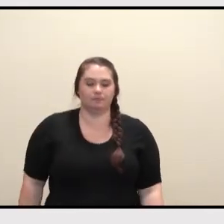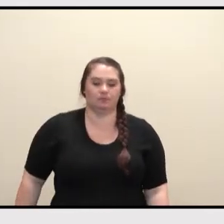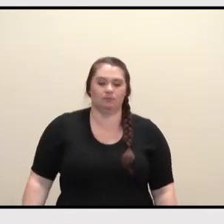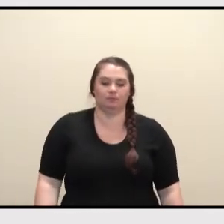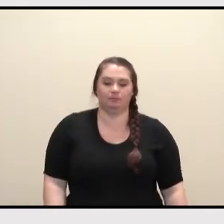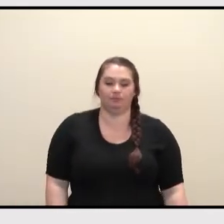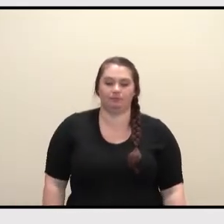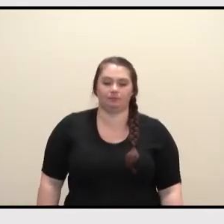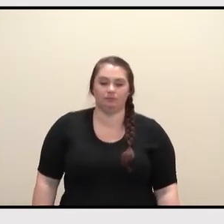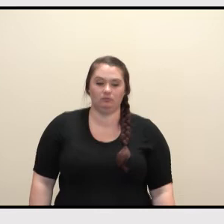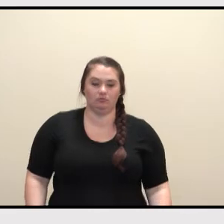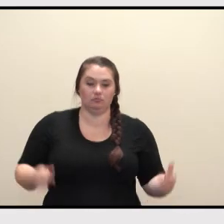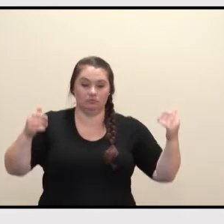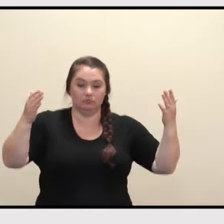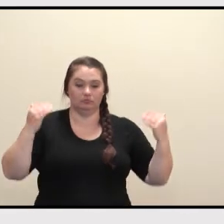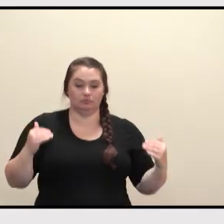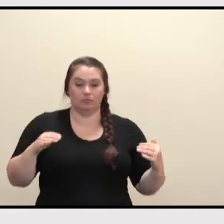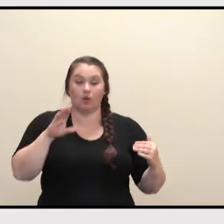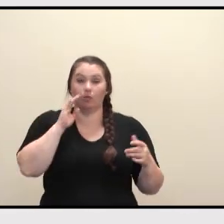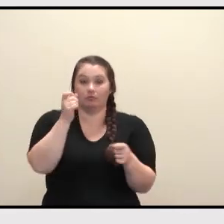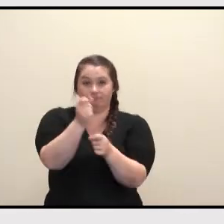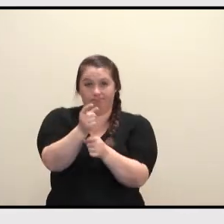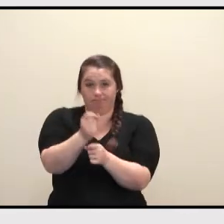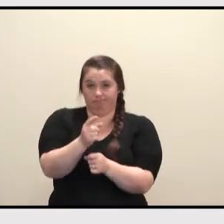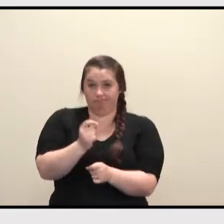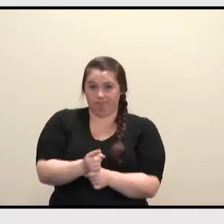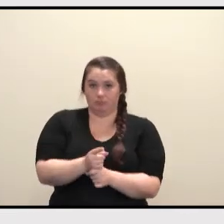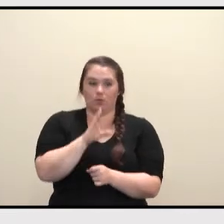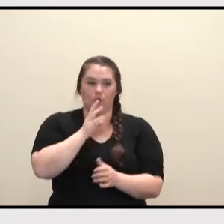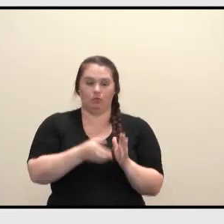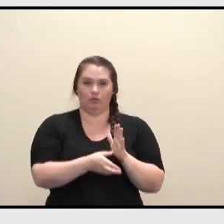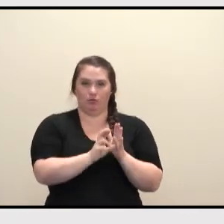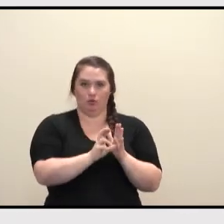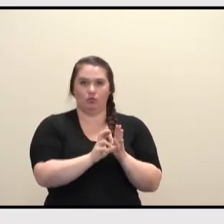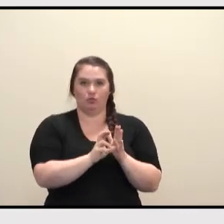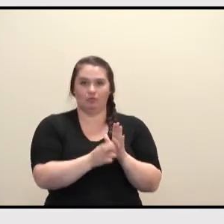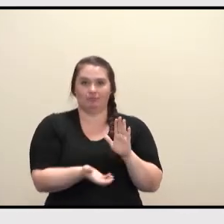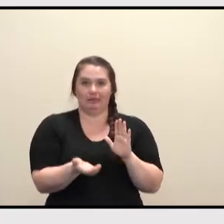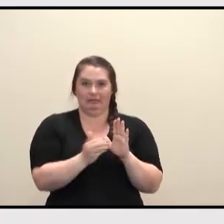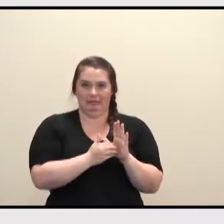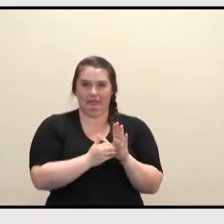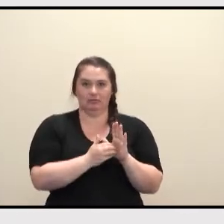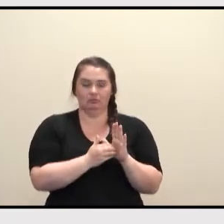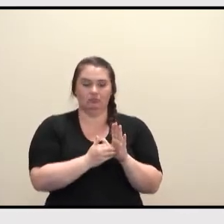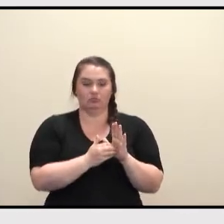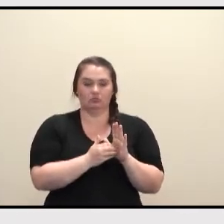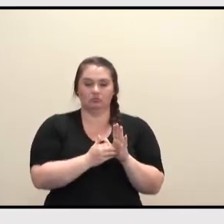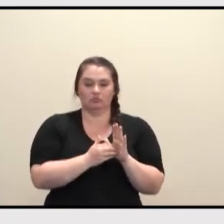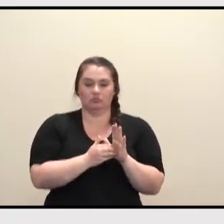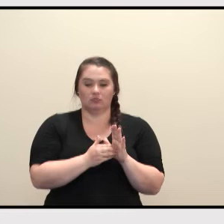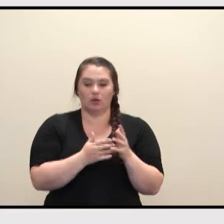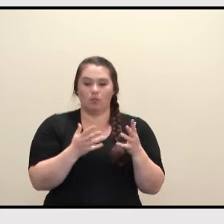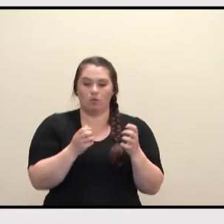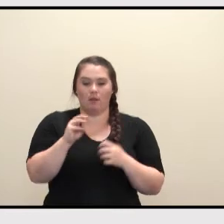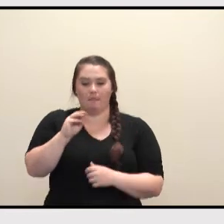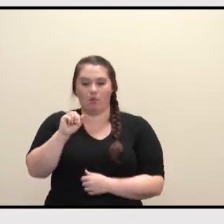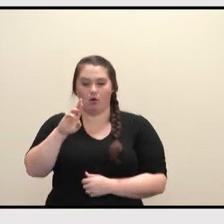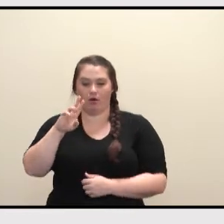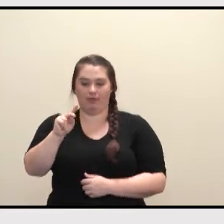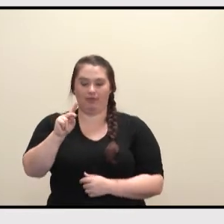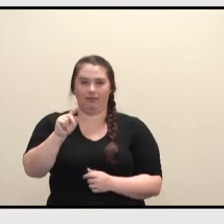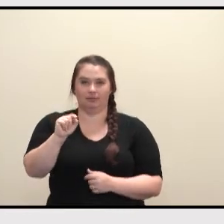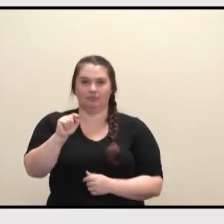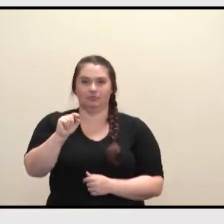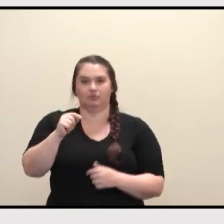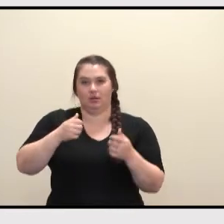then we are going to continue to annually review the district compensation plan and update as needed to maintain market competitiveness.